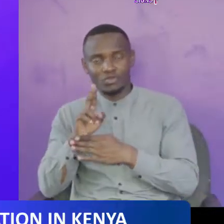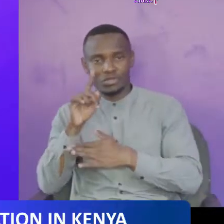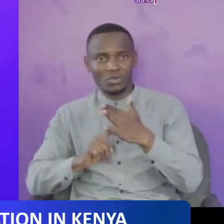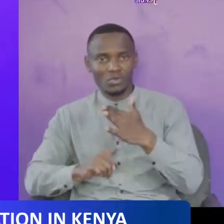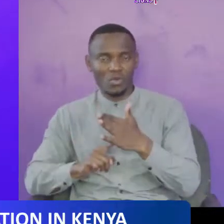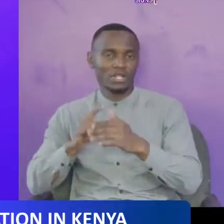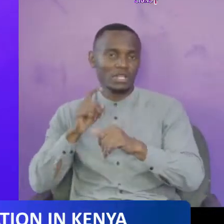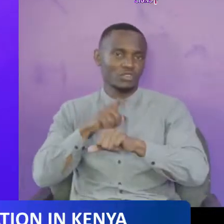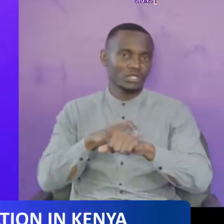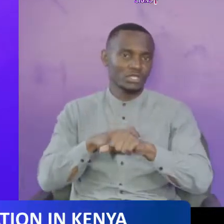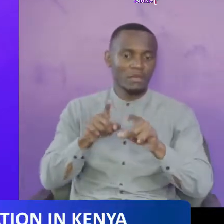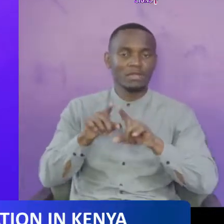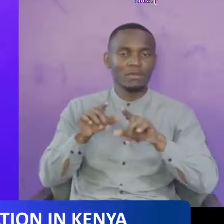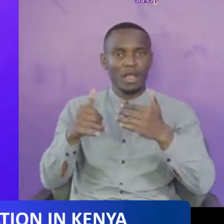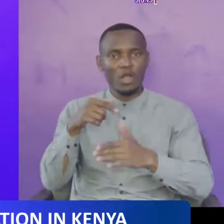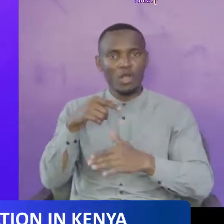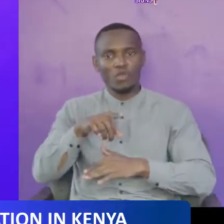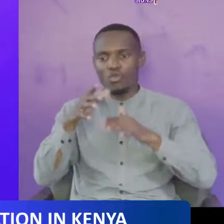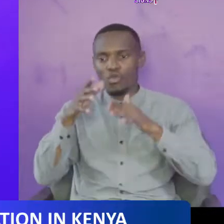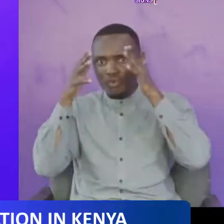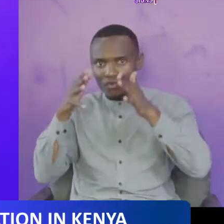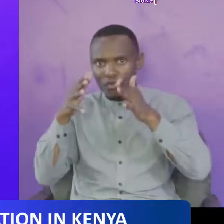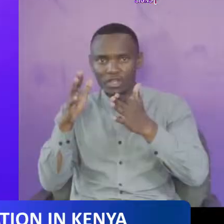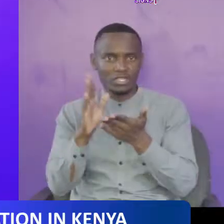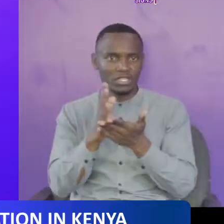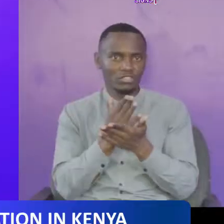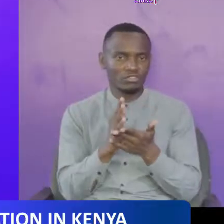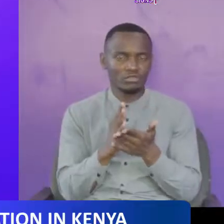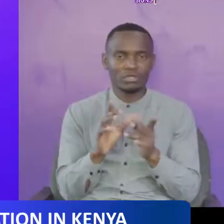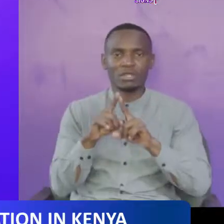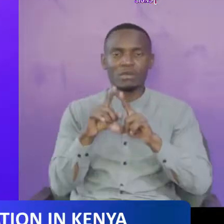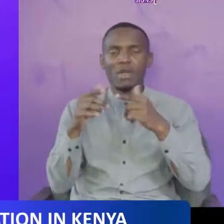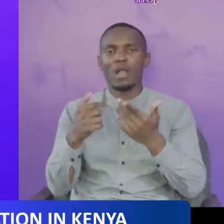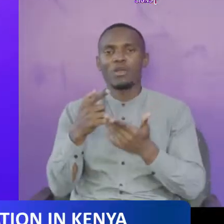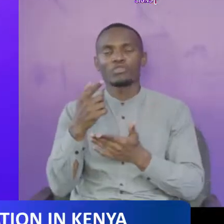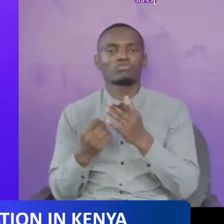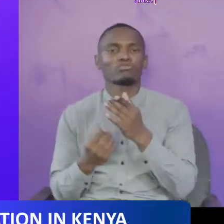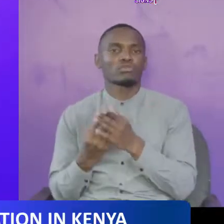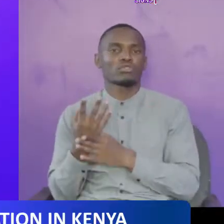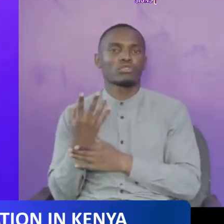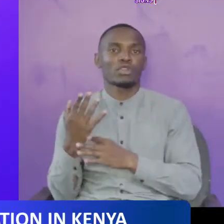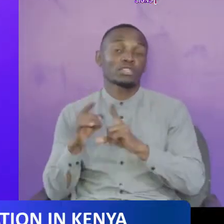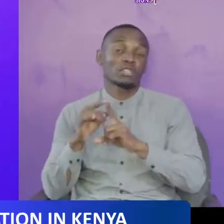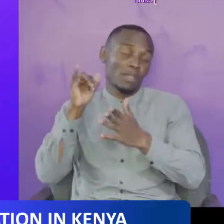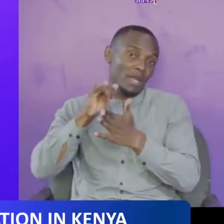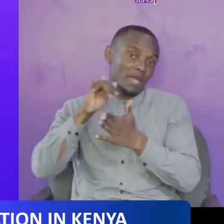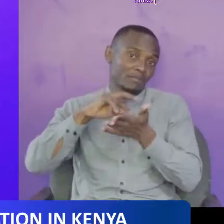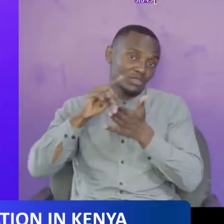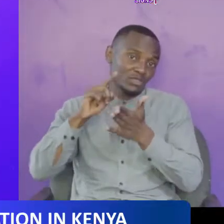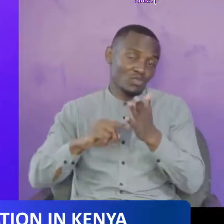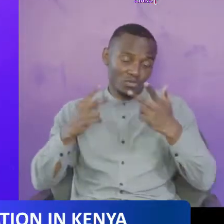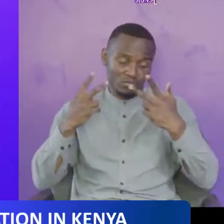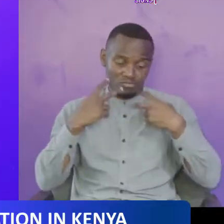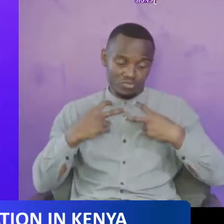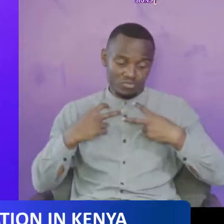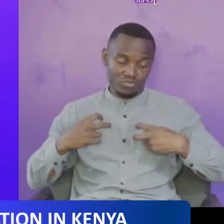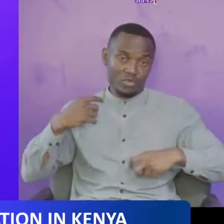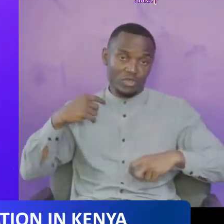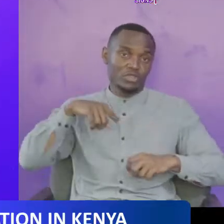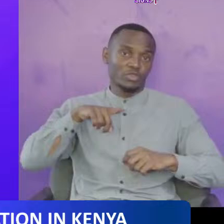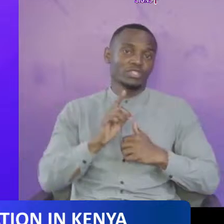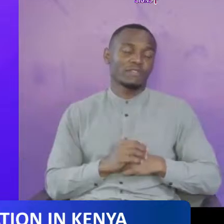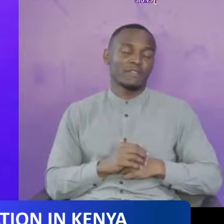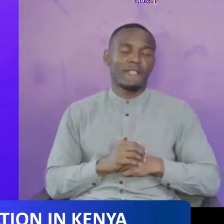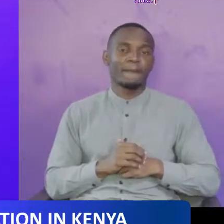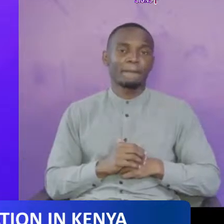your attention, how you're growing. And that takes you to have a meeting with yourself. And we have to teach